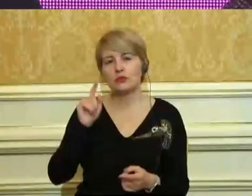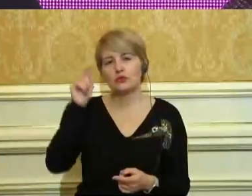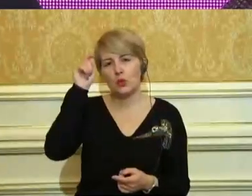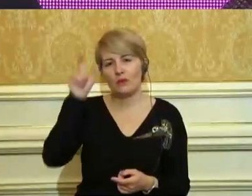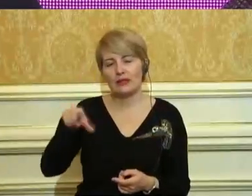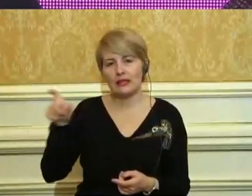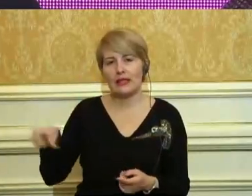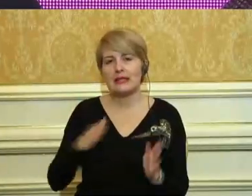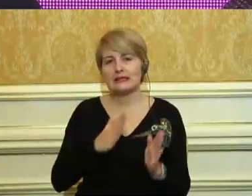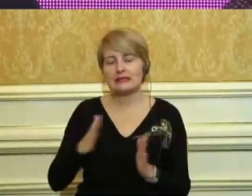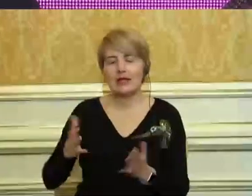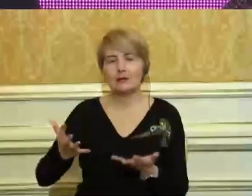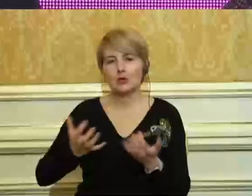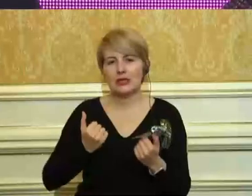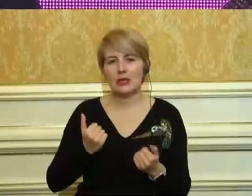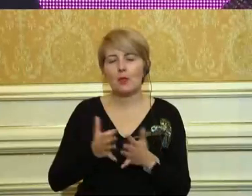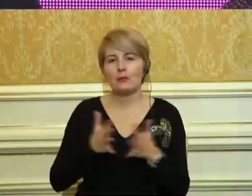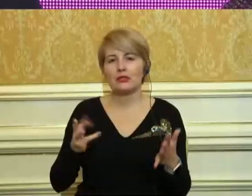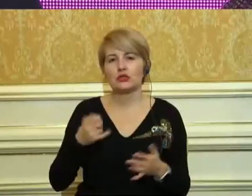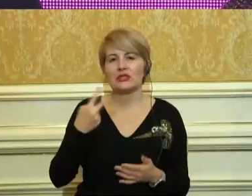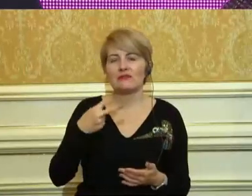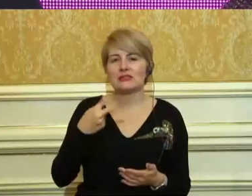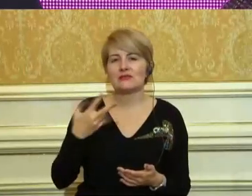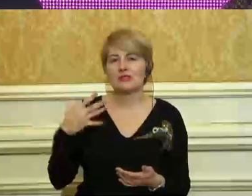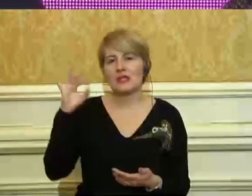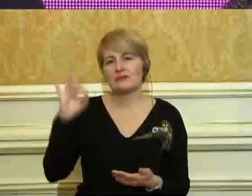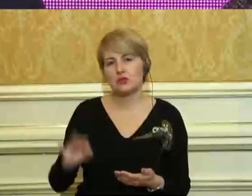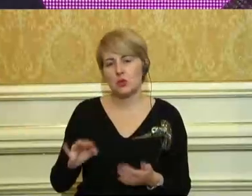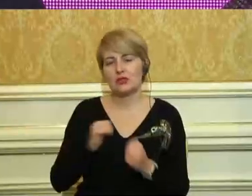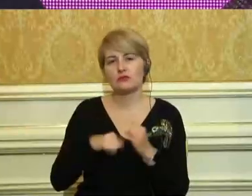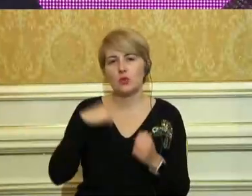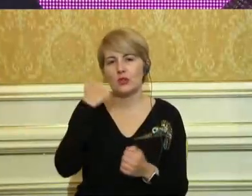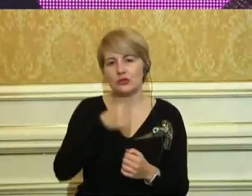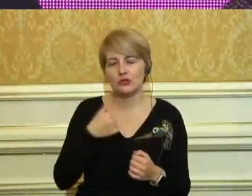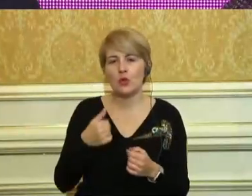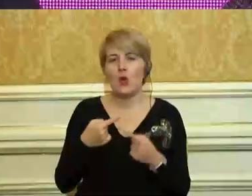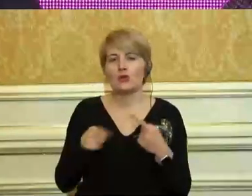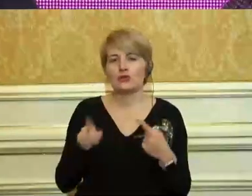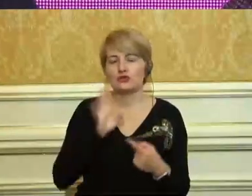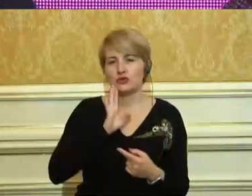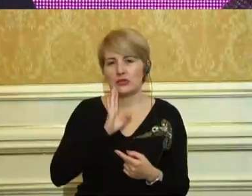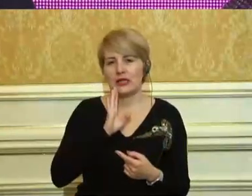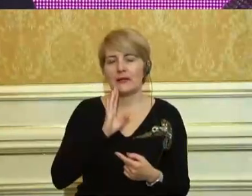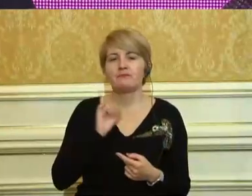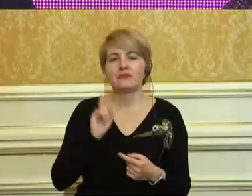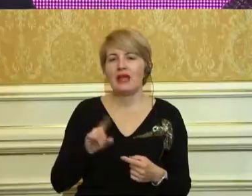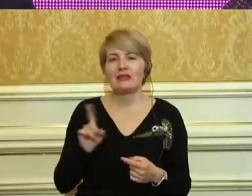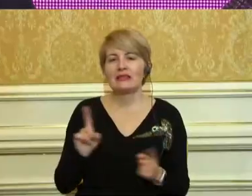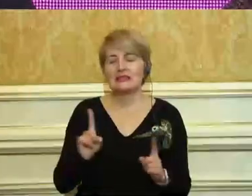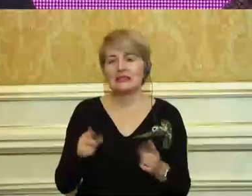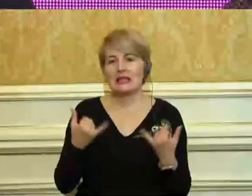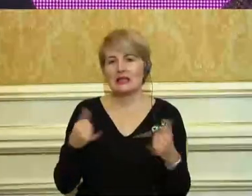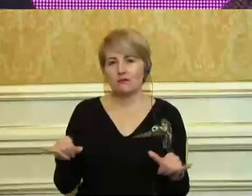in salaries for men and for women, and systematically the salaries for men is higher for 20%